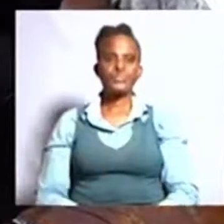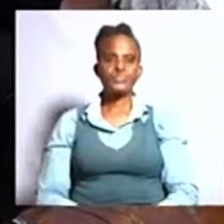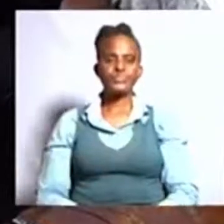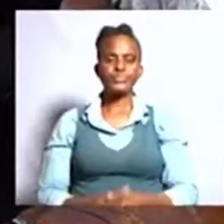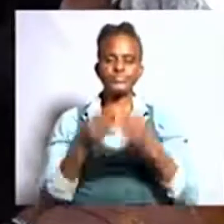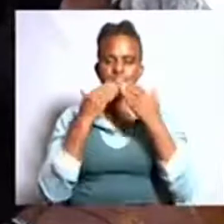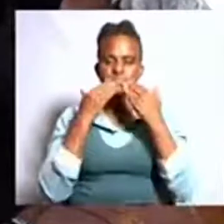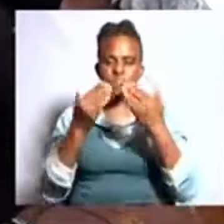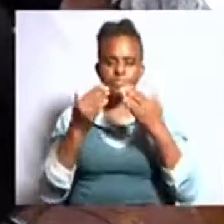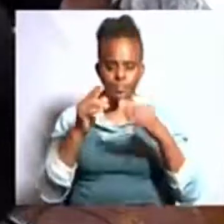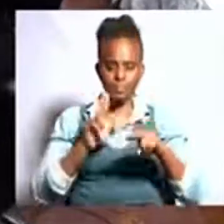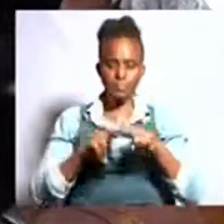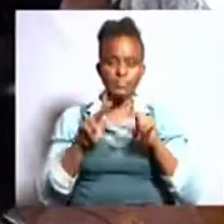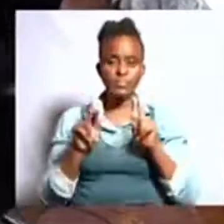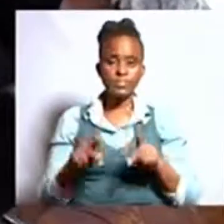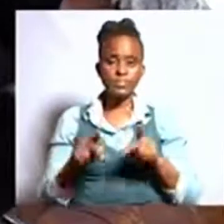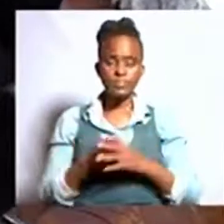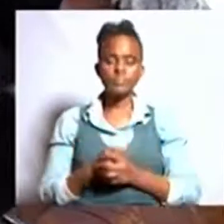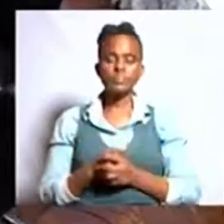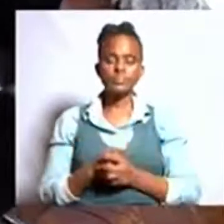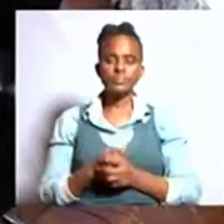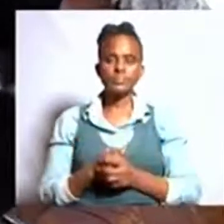Thank you, Chair.